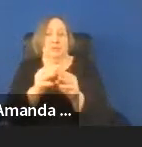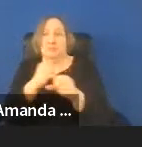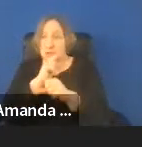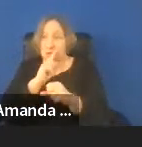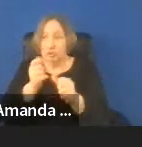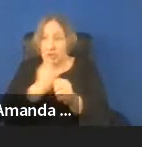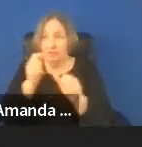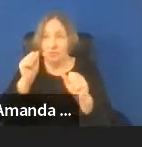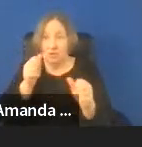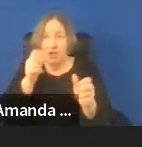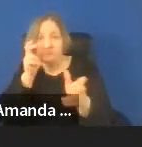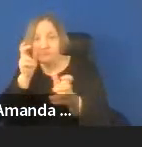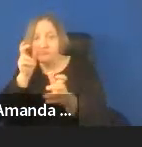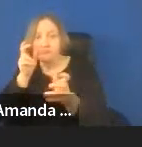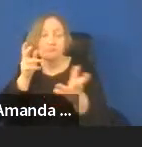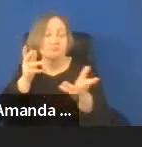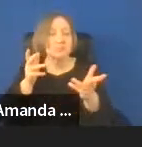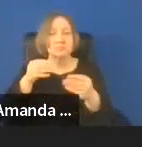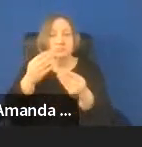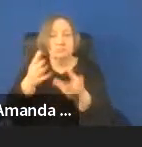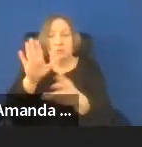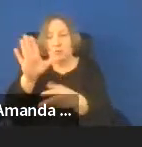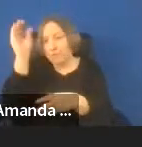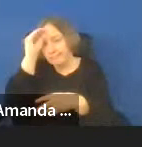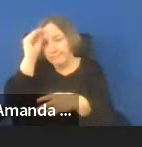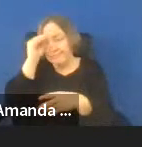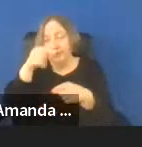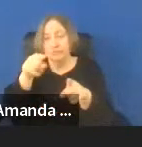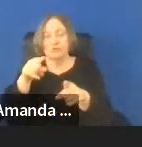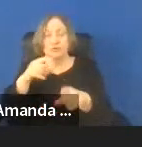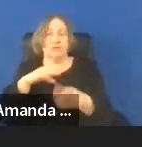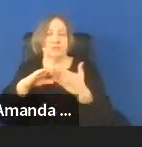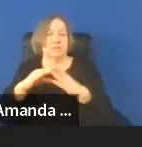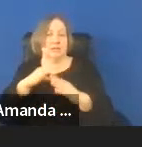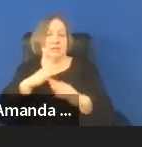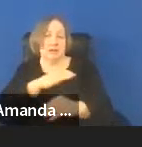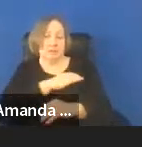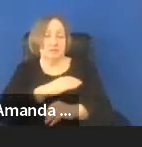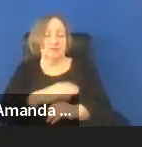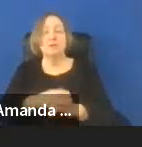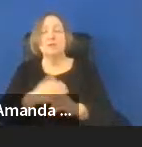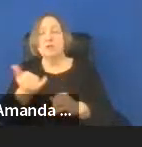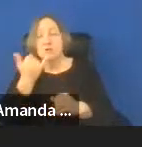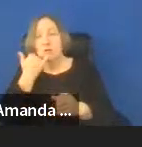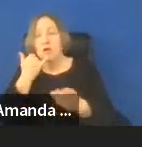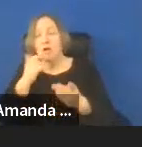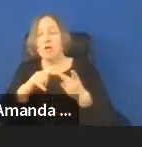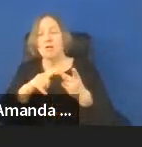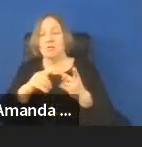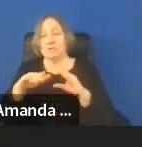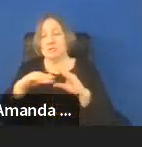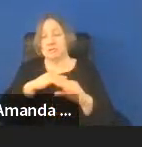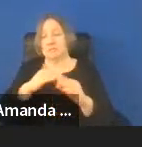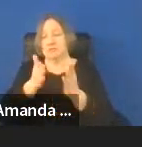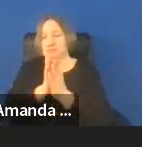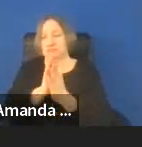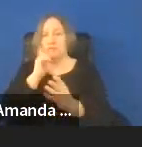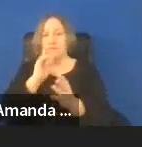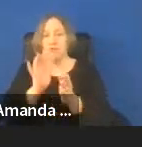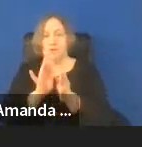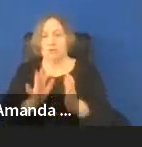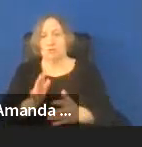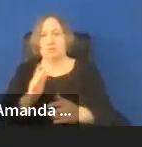everyone can be heard at City Council. Call or email us with the request for an interpreter. We